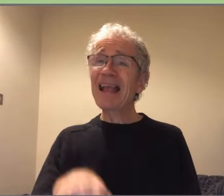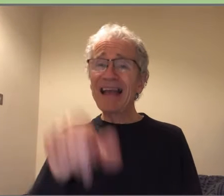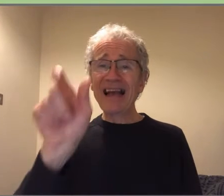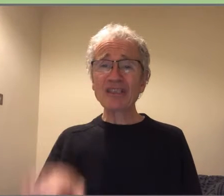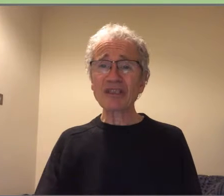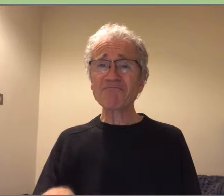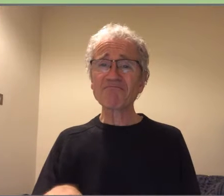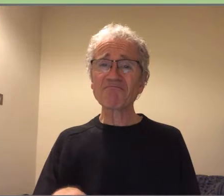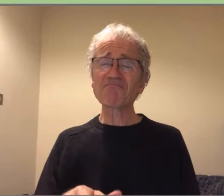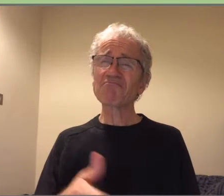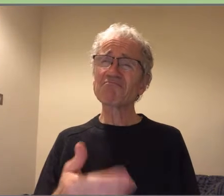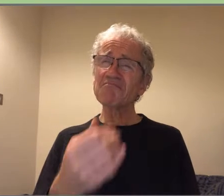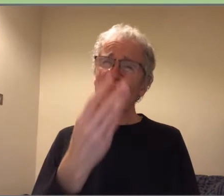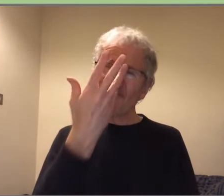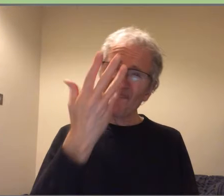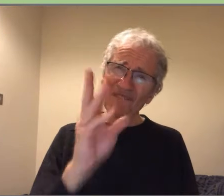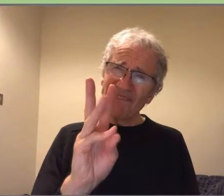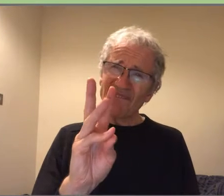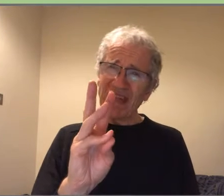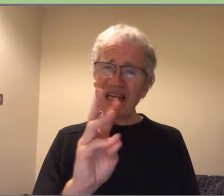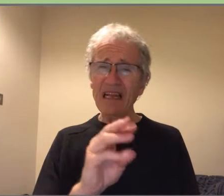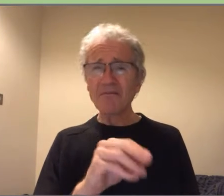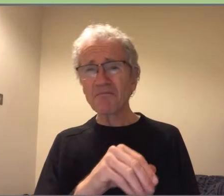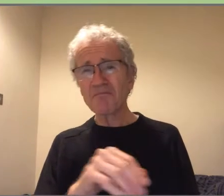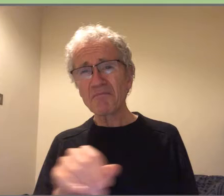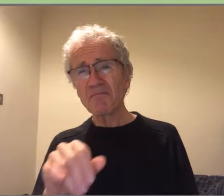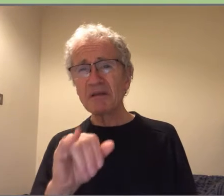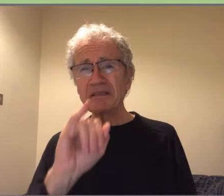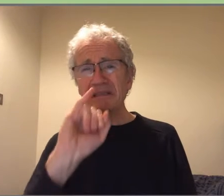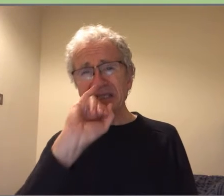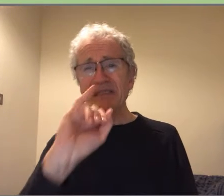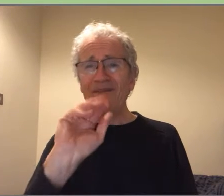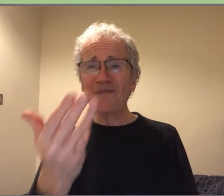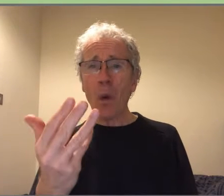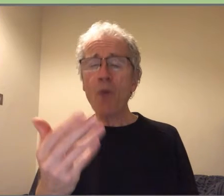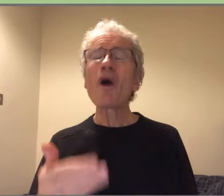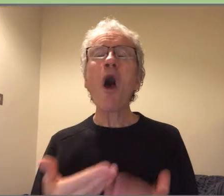Patients aged 50 to 64 will be offered the vaccine later.